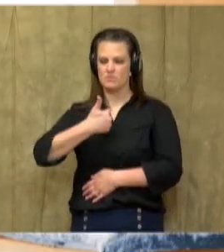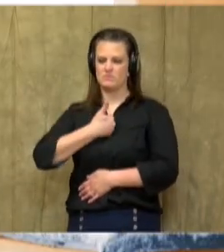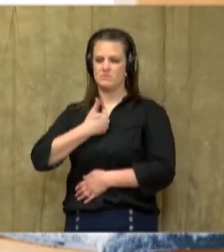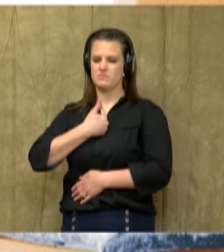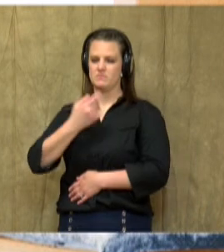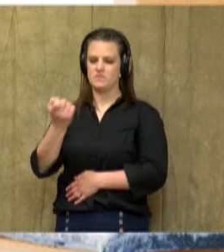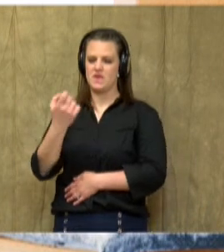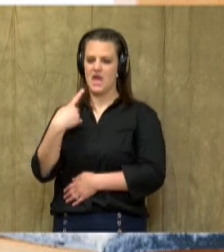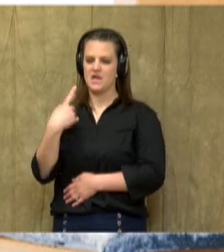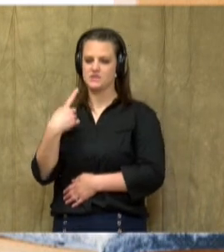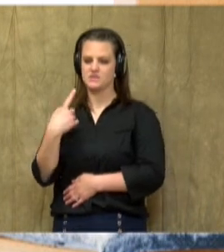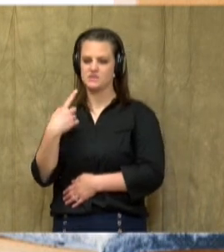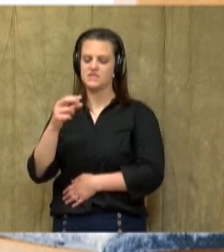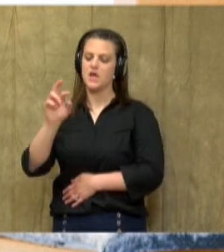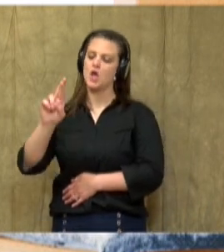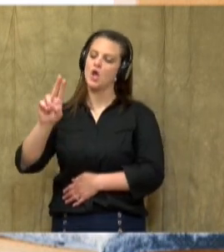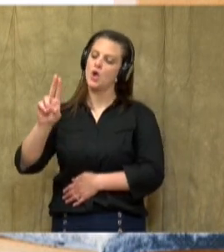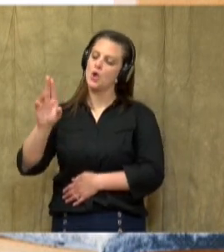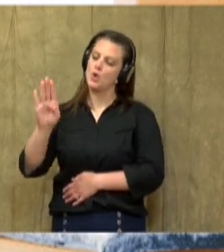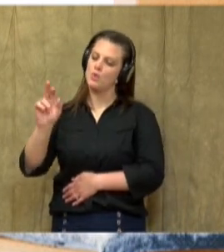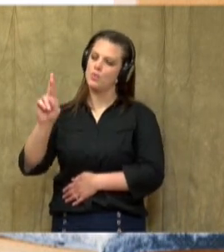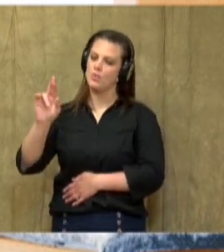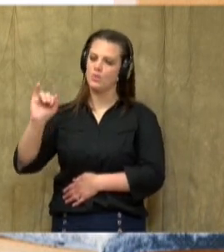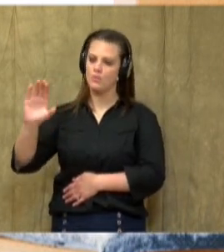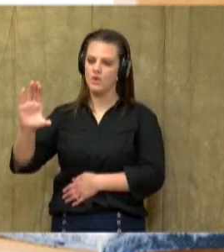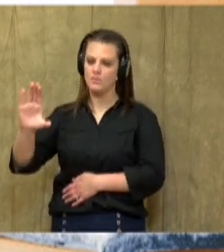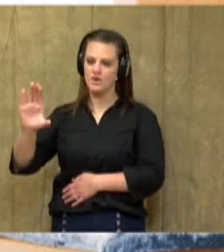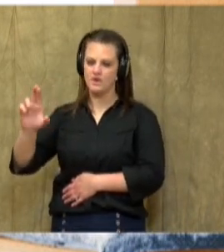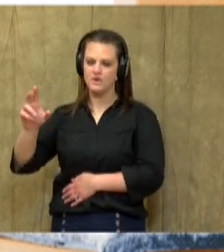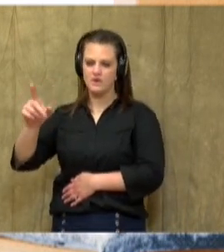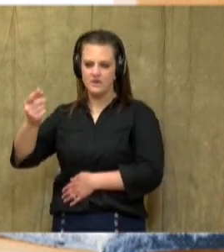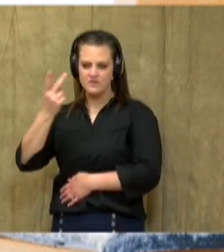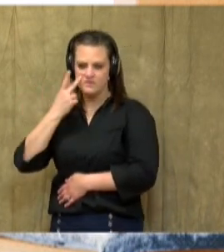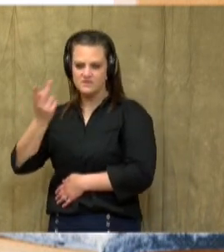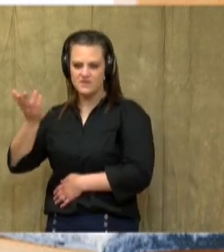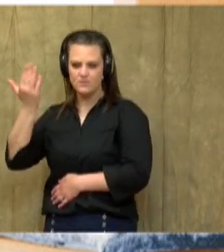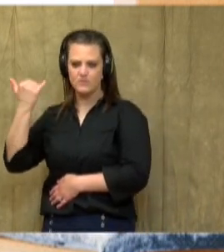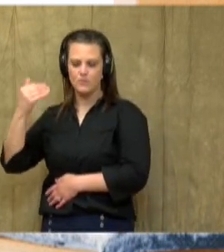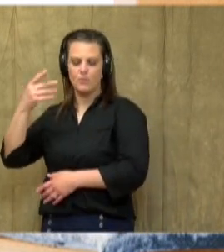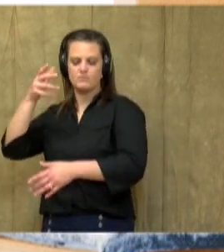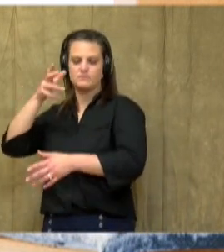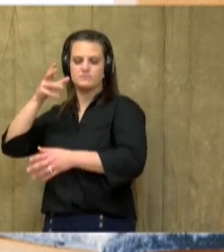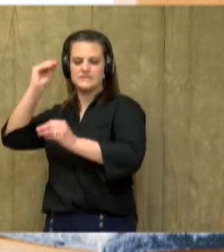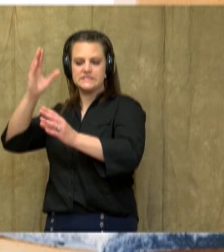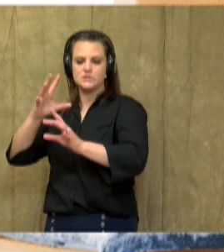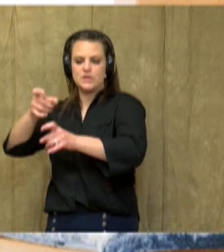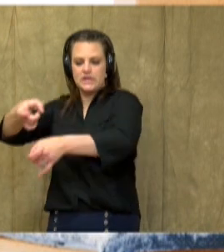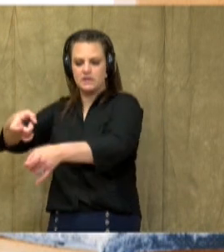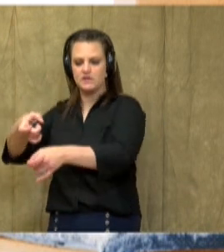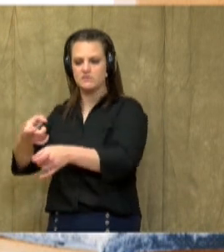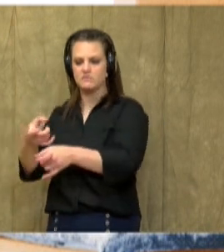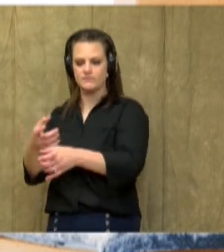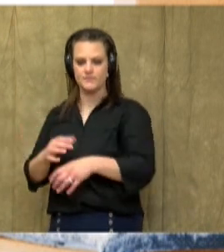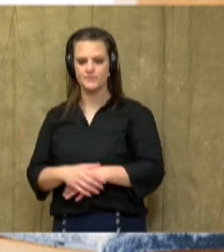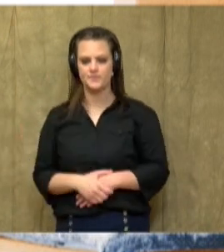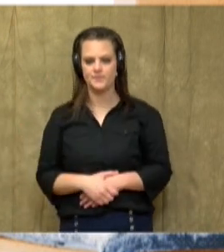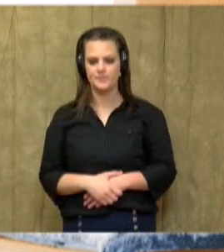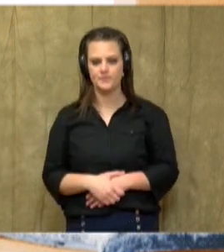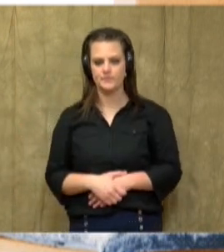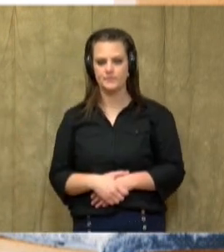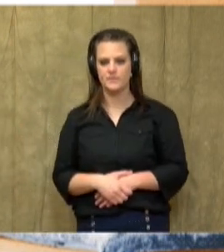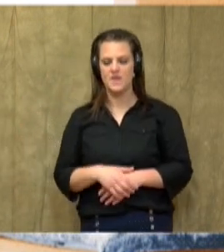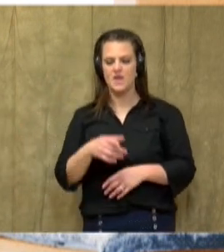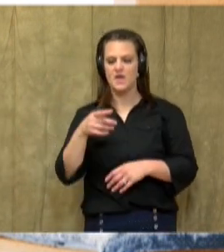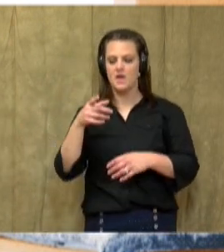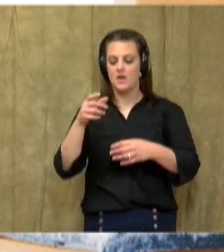these questions. It's kind of like a rubric. I know your teachers probably give you rubrics when you have to write your papers. Okay? So, did you